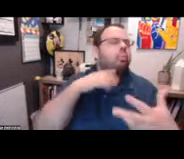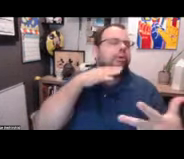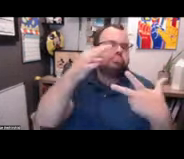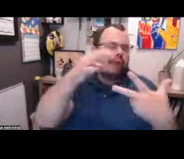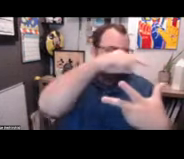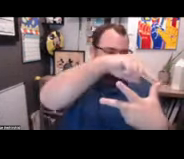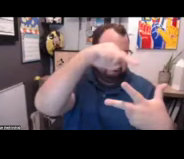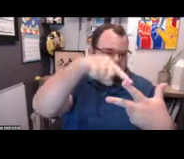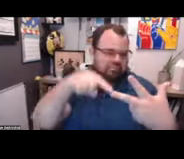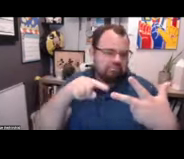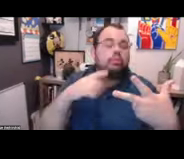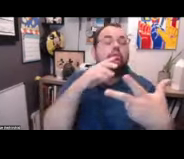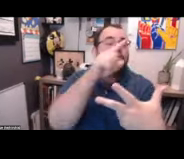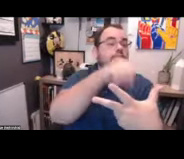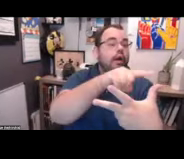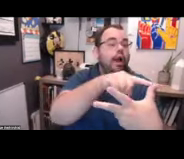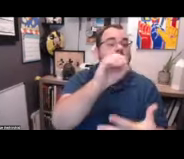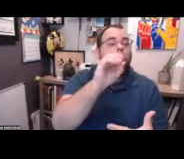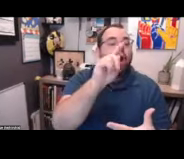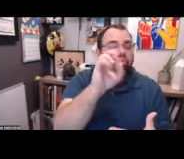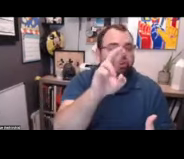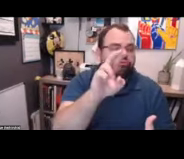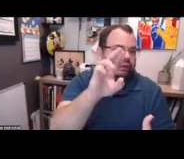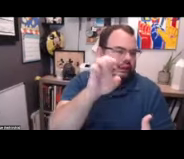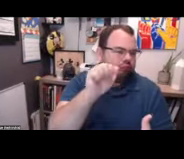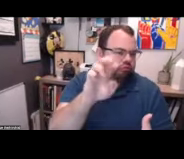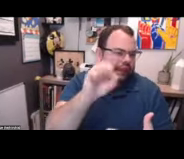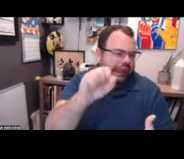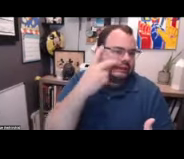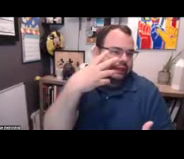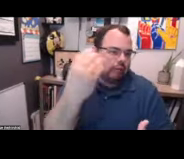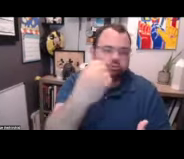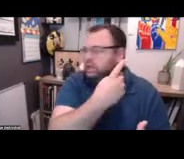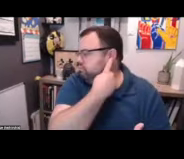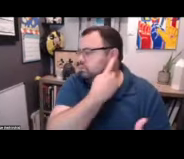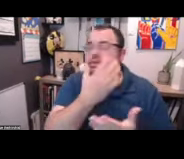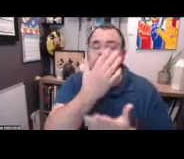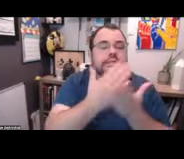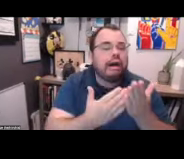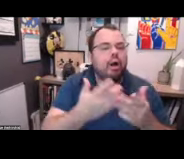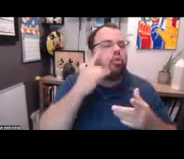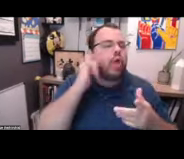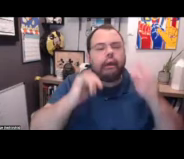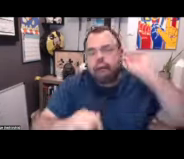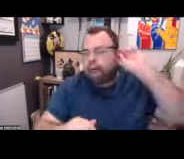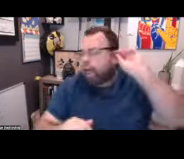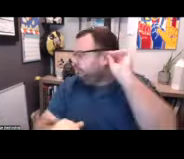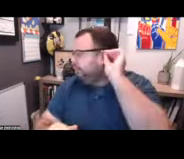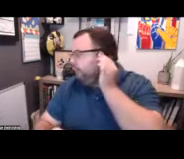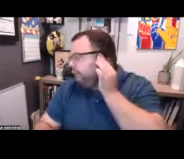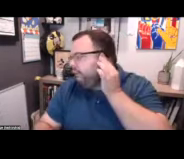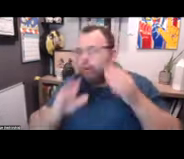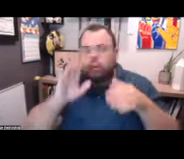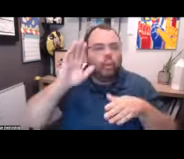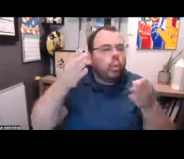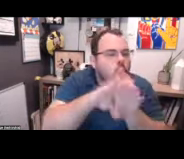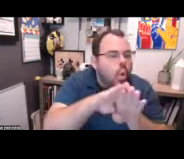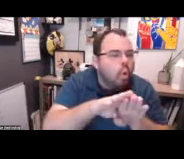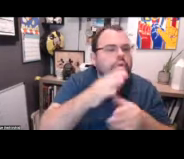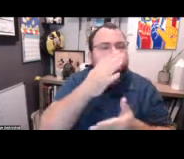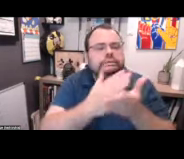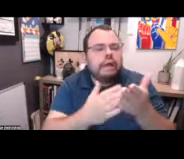technically there's a fourth, but mostly we talk about this for three of them. The outer inner ear, this portion, some